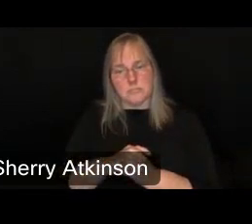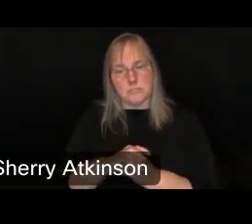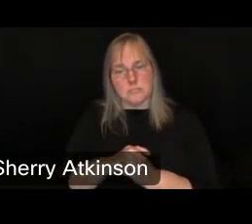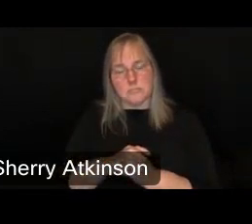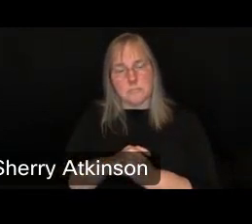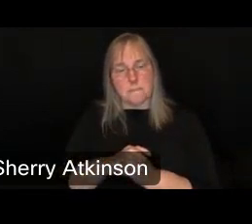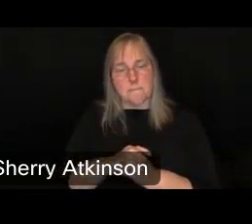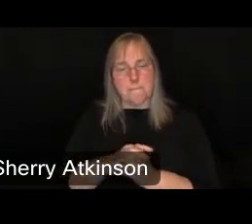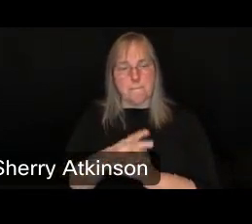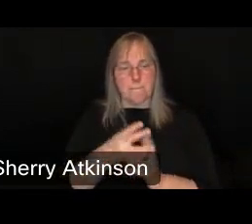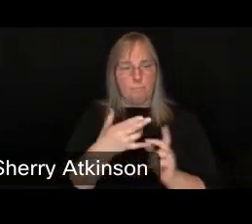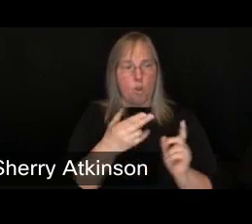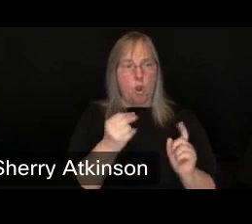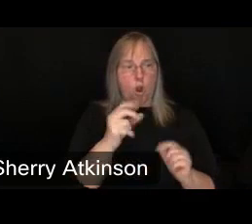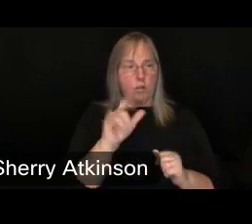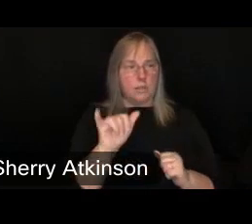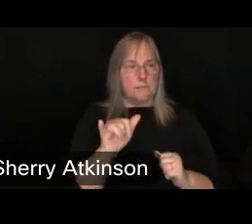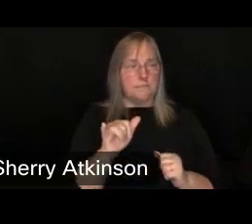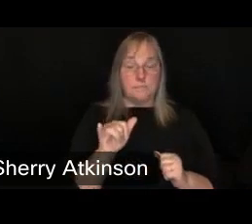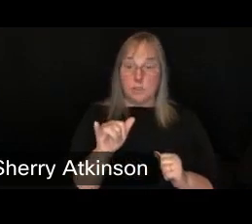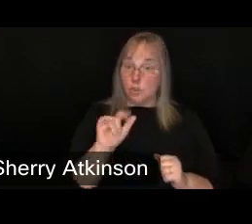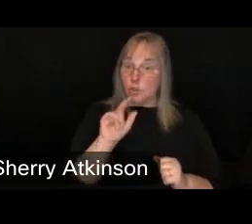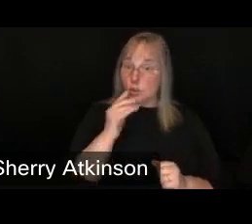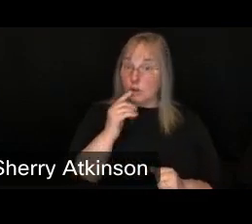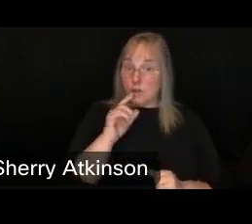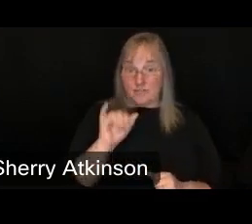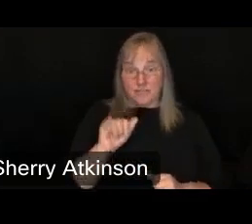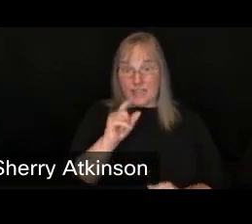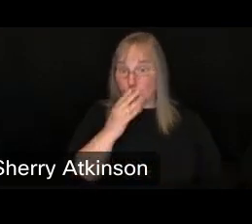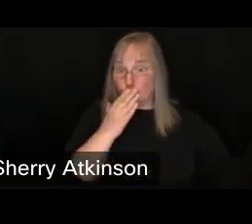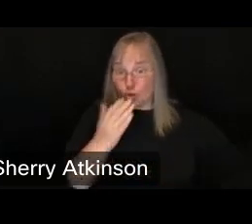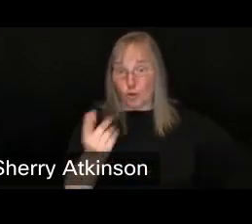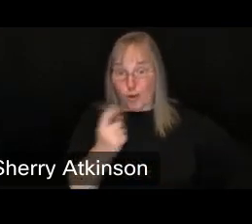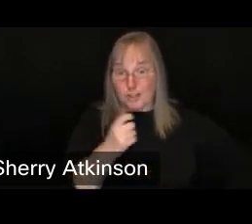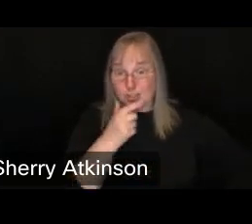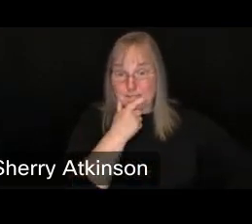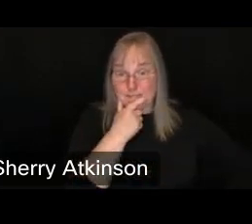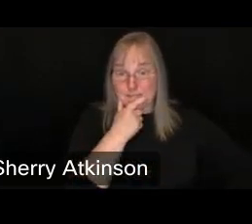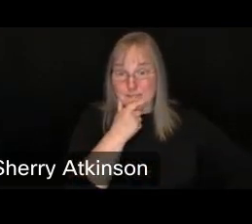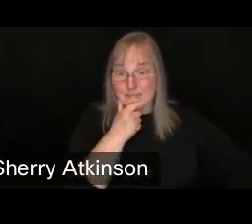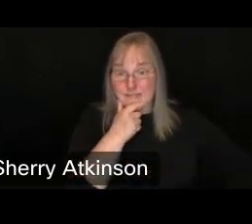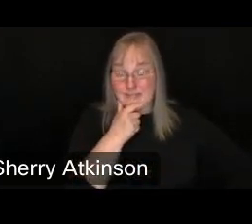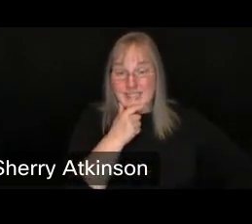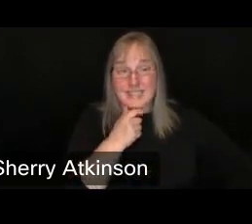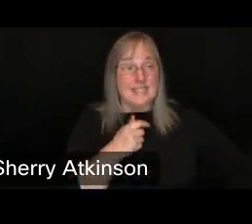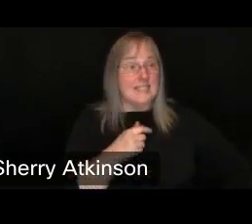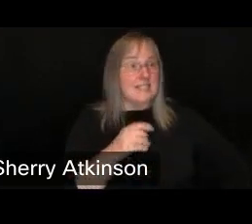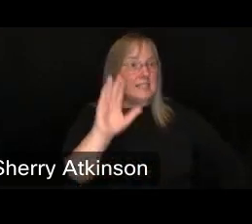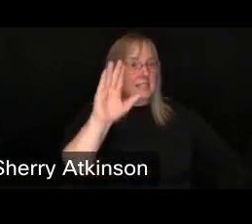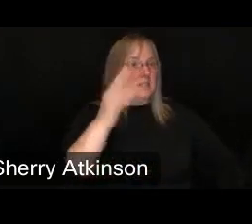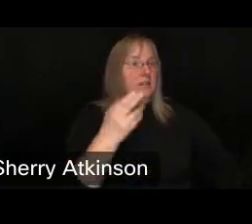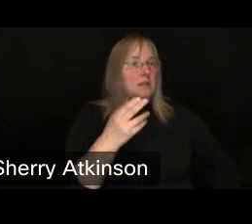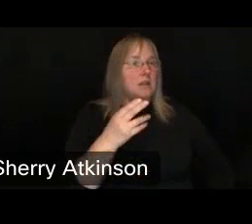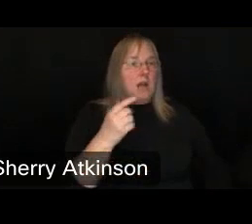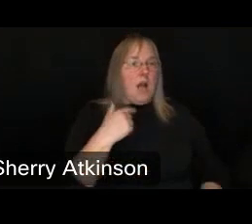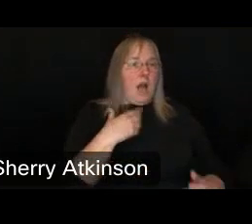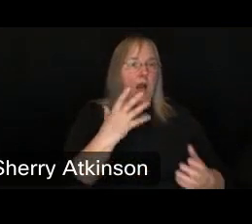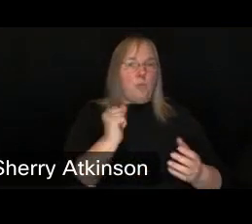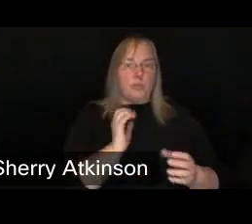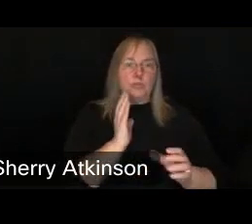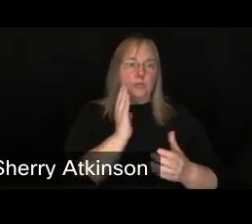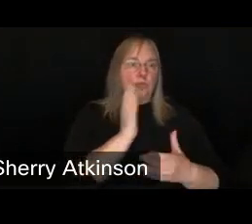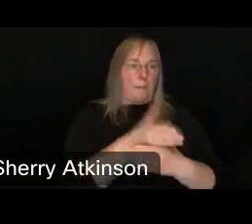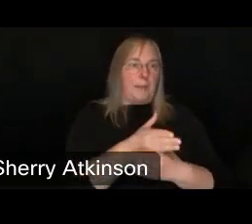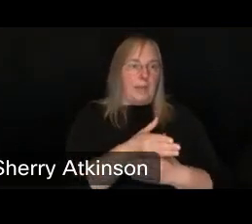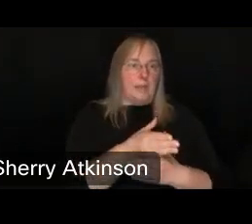So that's a good question. Yeah. So I just want to jump in. I don't have the answer to